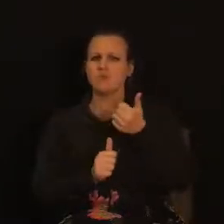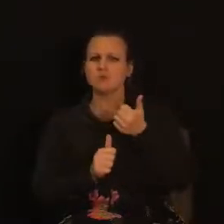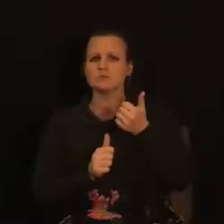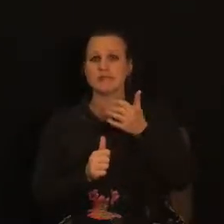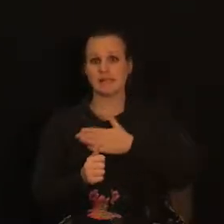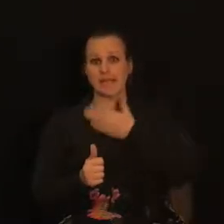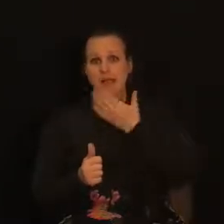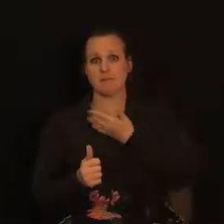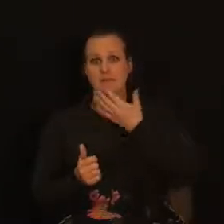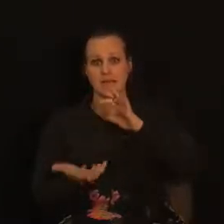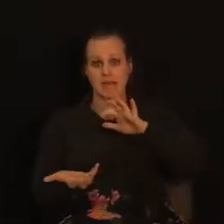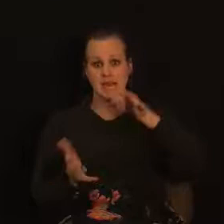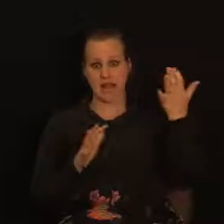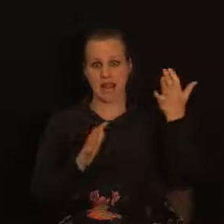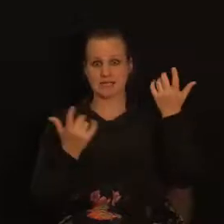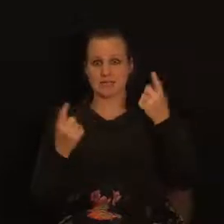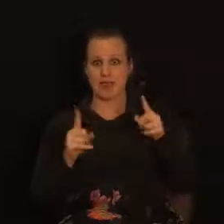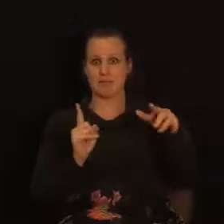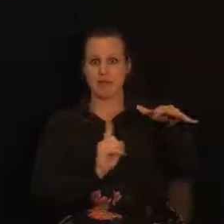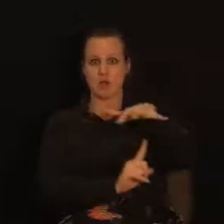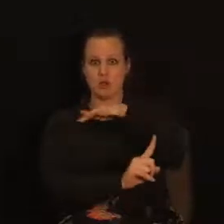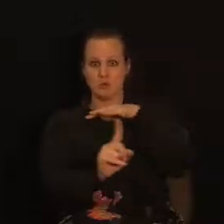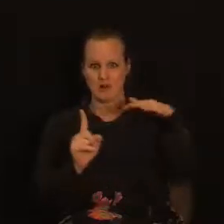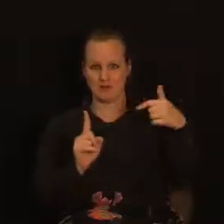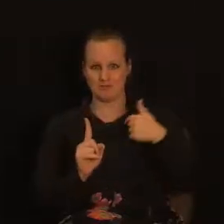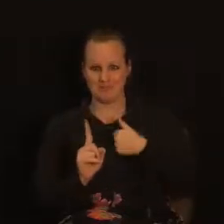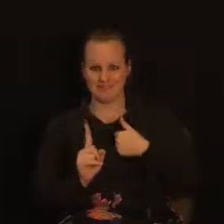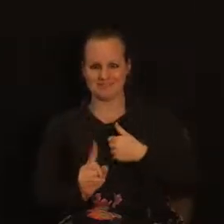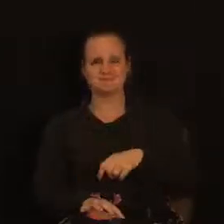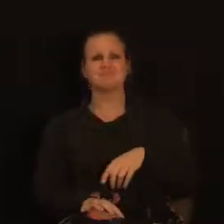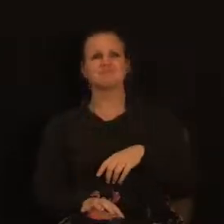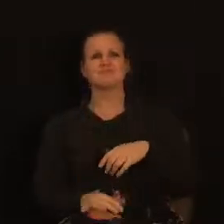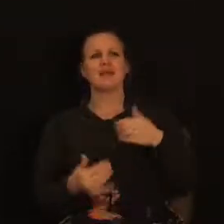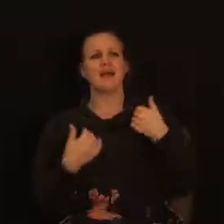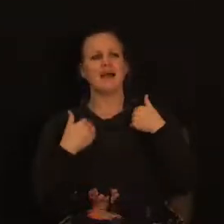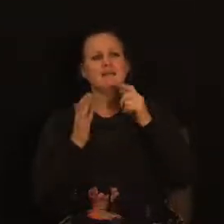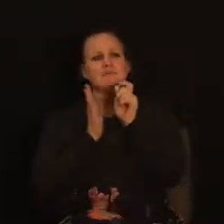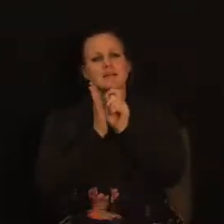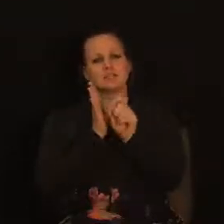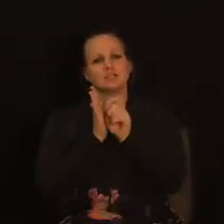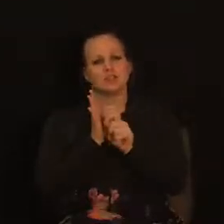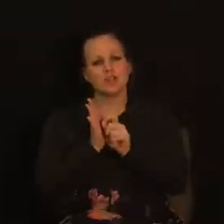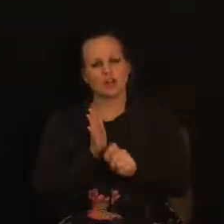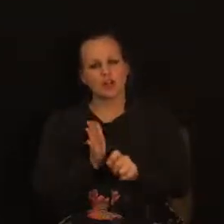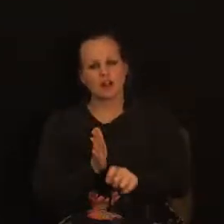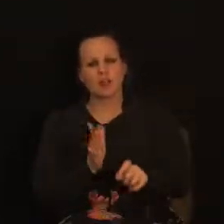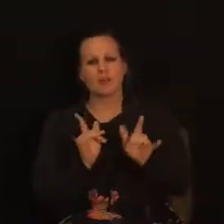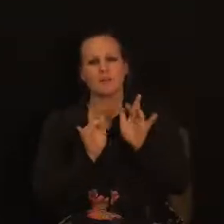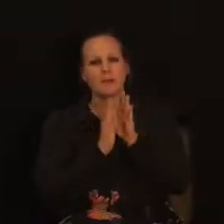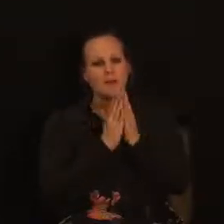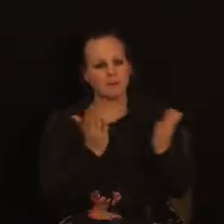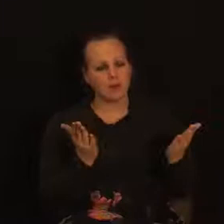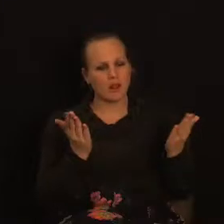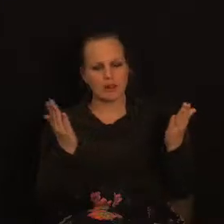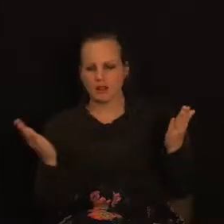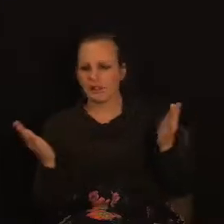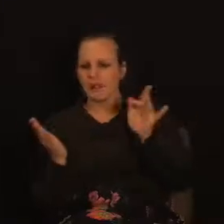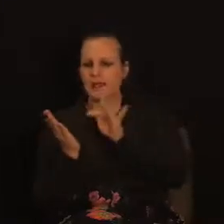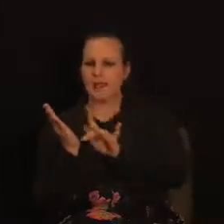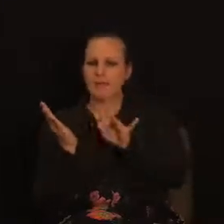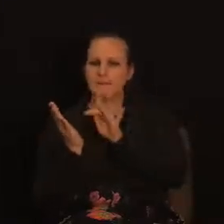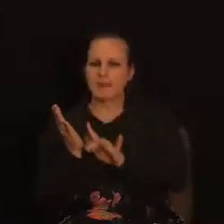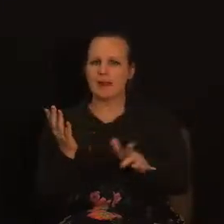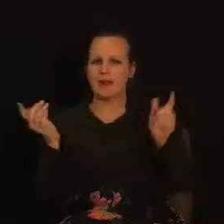chaos happening all around me. I have my, you know, my journal and like a notebook and a Bible, and I have my iPad, and I have